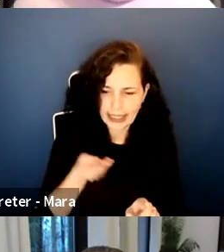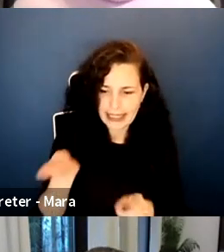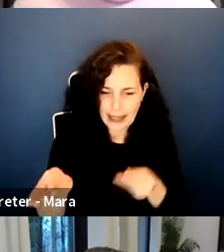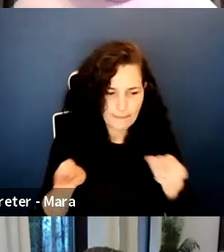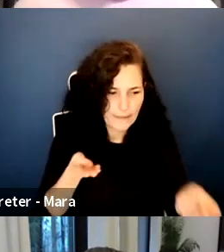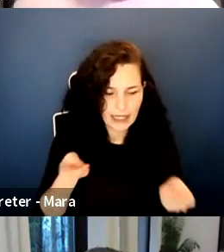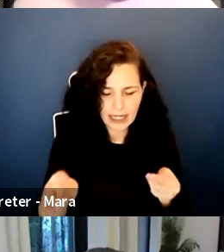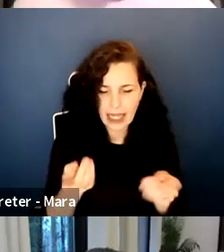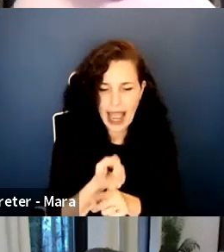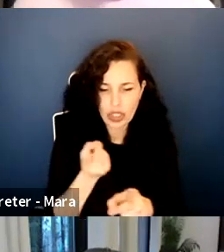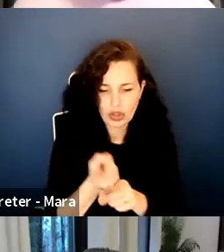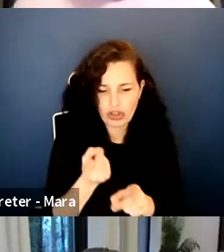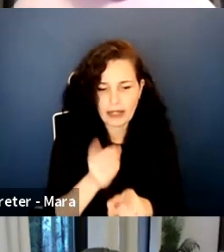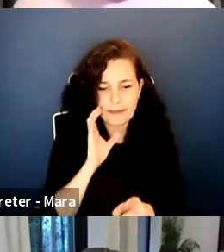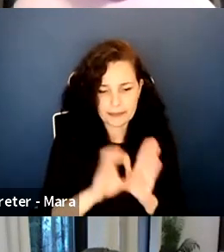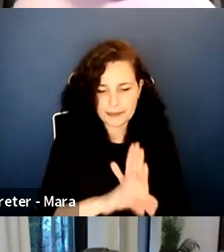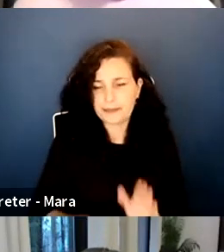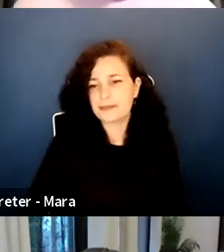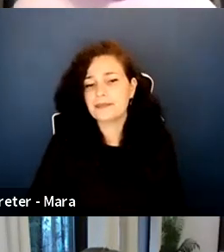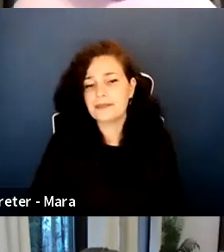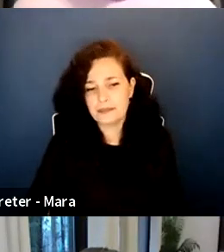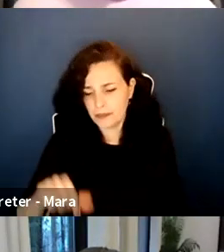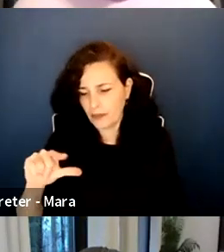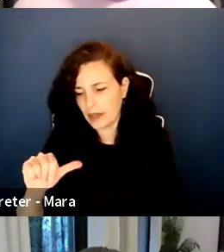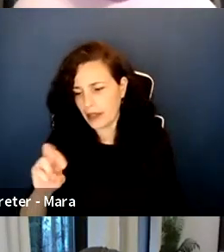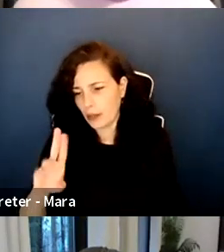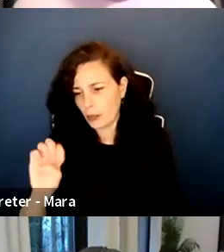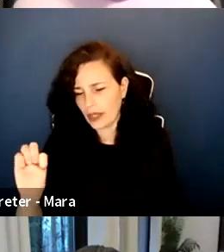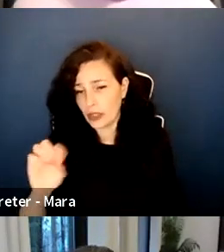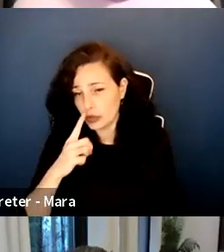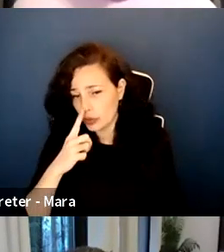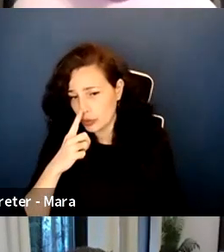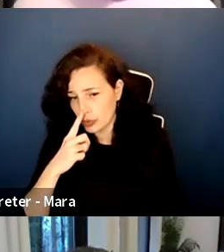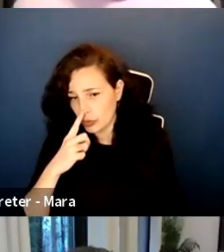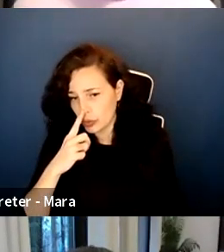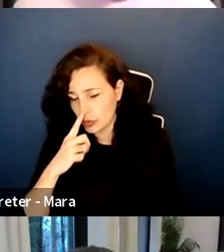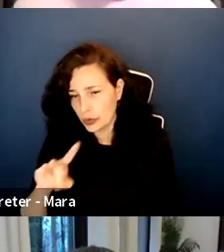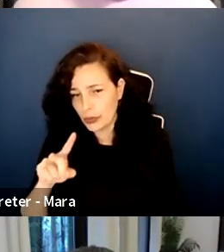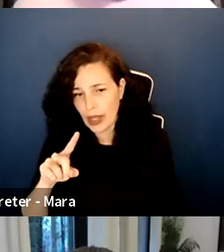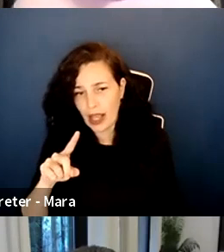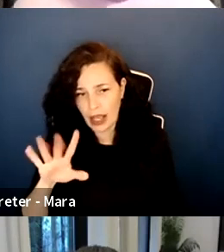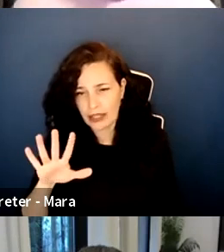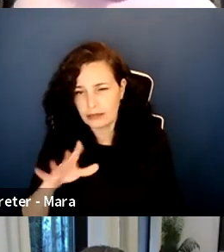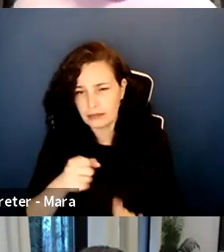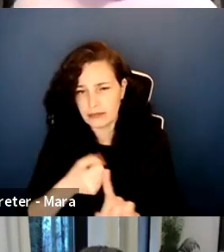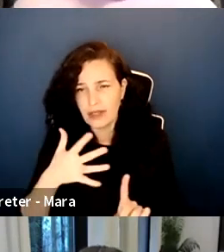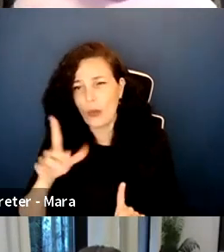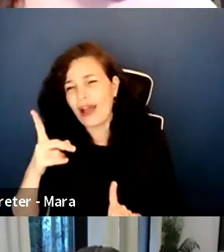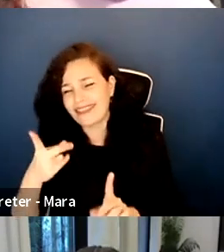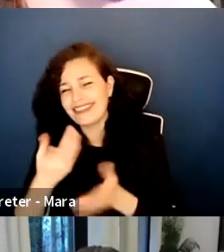possibly can. Can you talk really quickly? And I just want to say real quick, Cameron Manheim just joined us. She's our secretary treasurer, fabulous